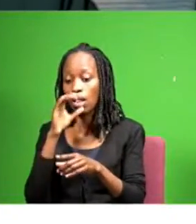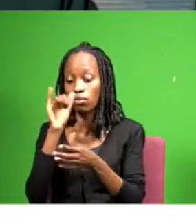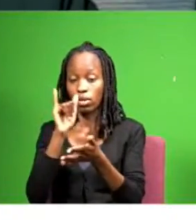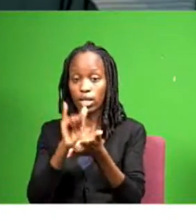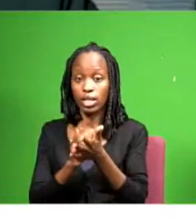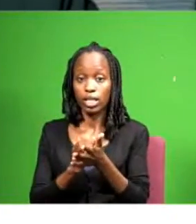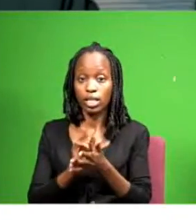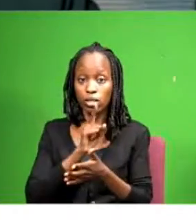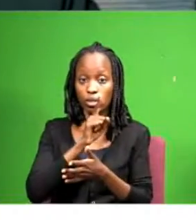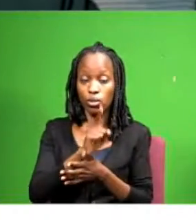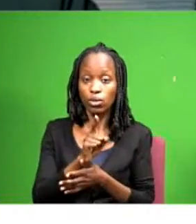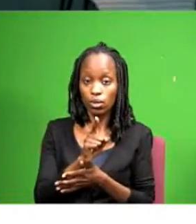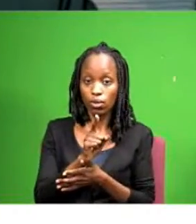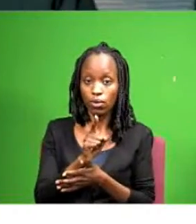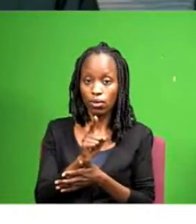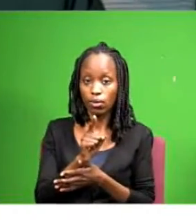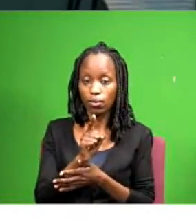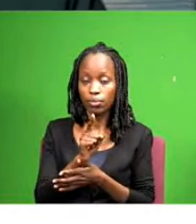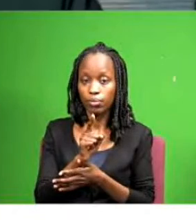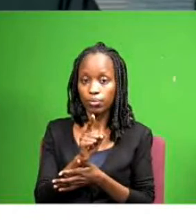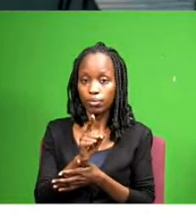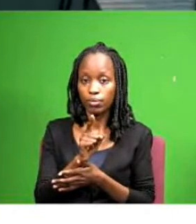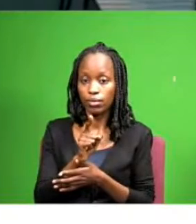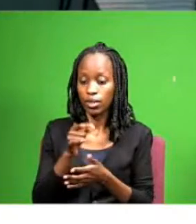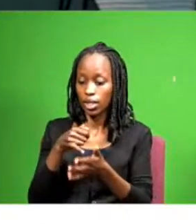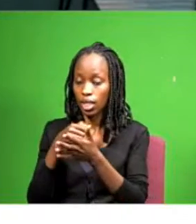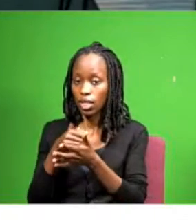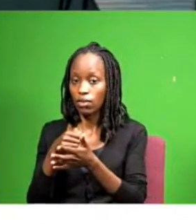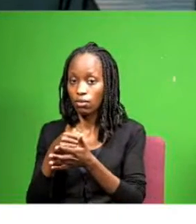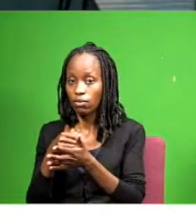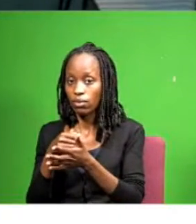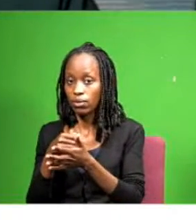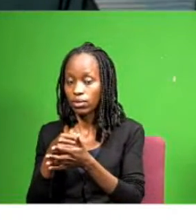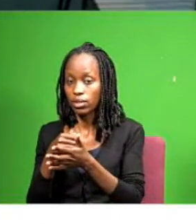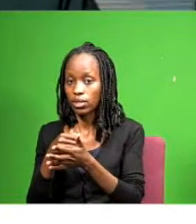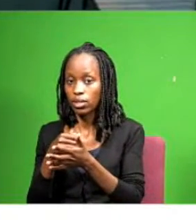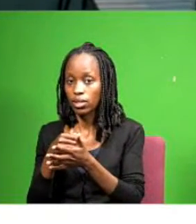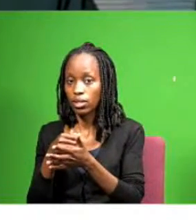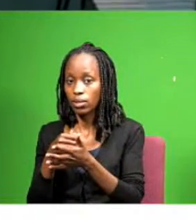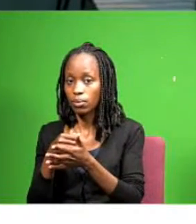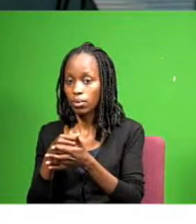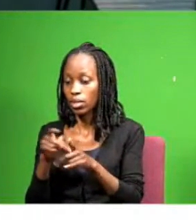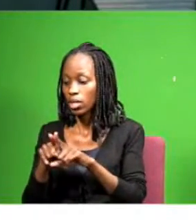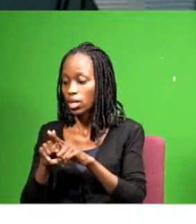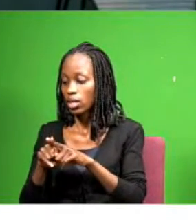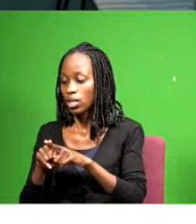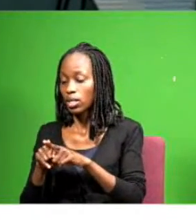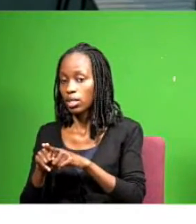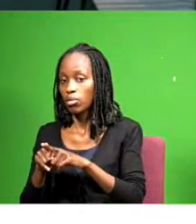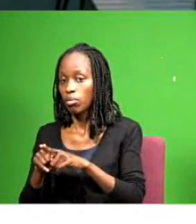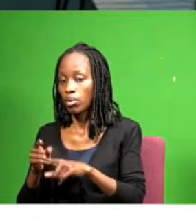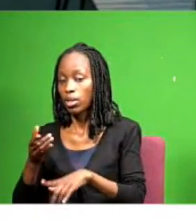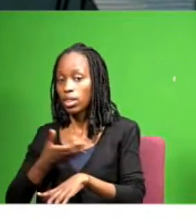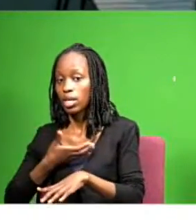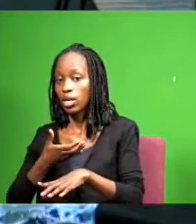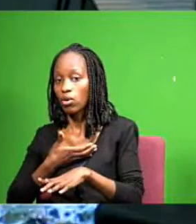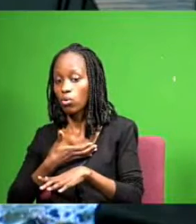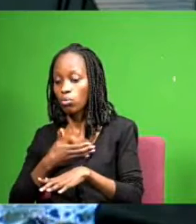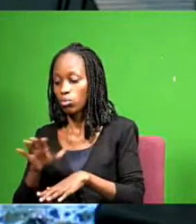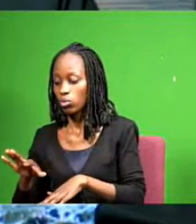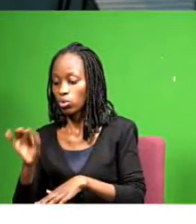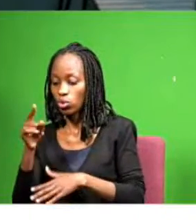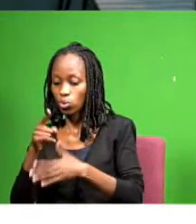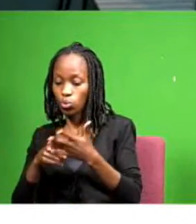prima facie donated discretion in both the task force and the steering committee to choose what to